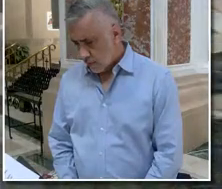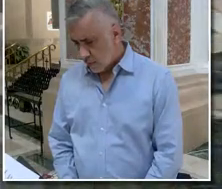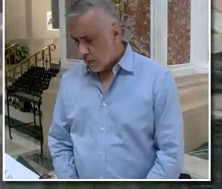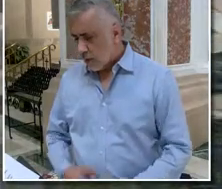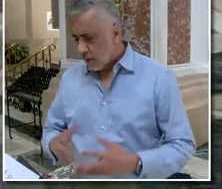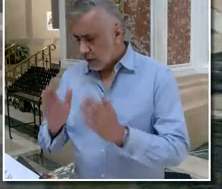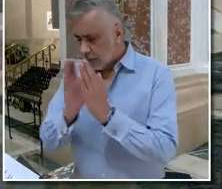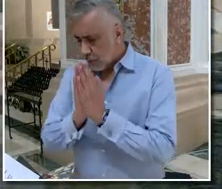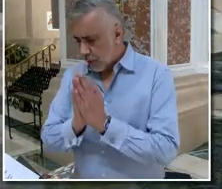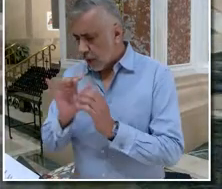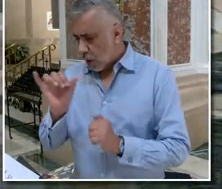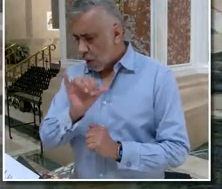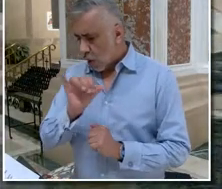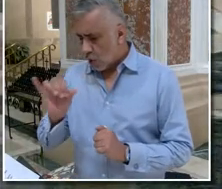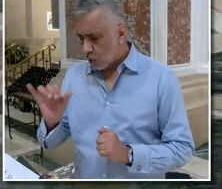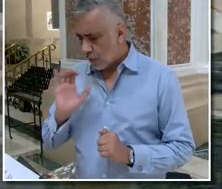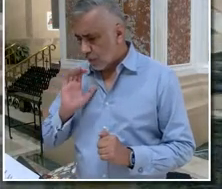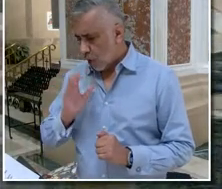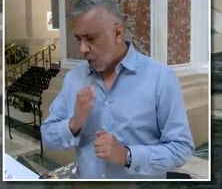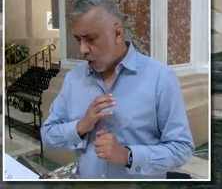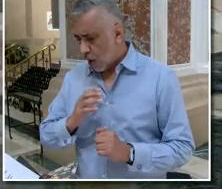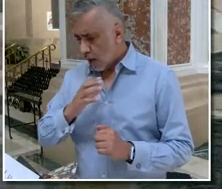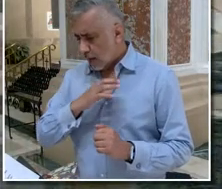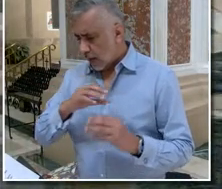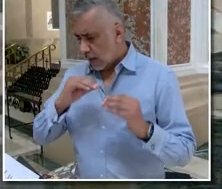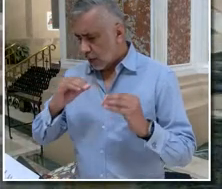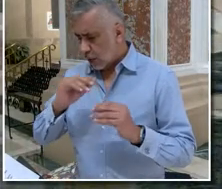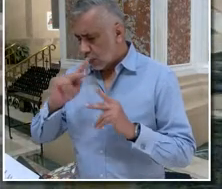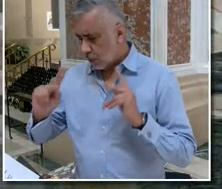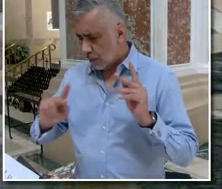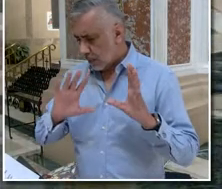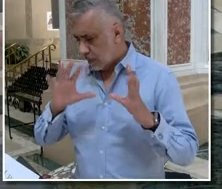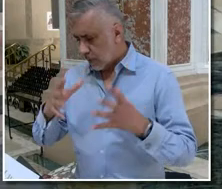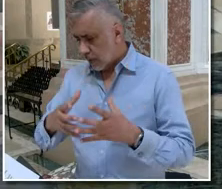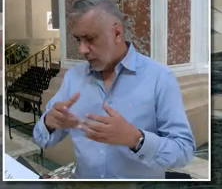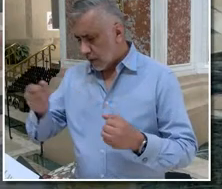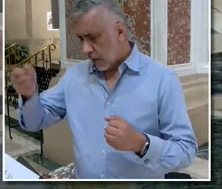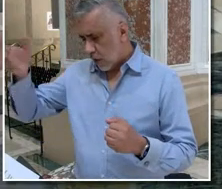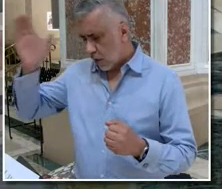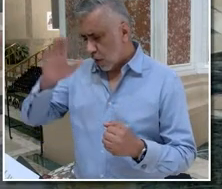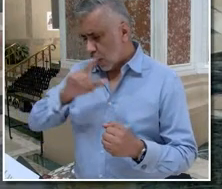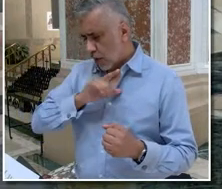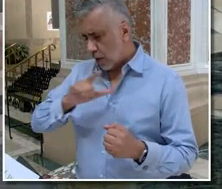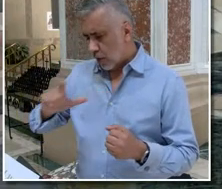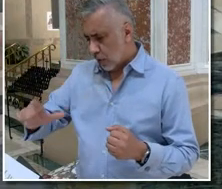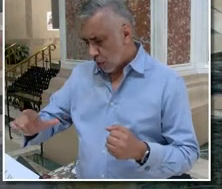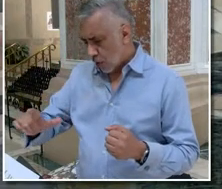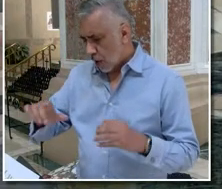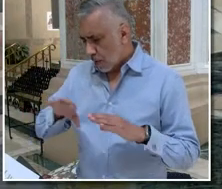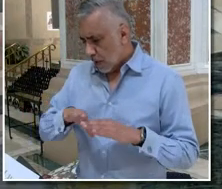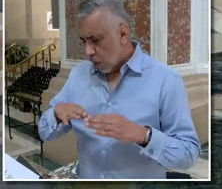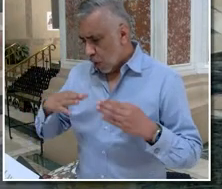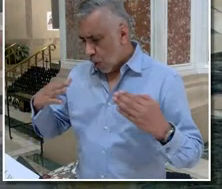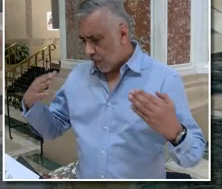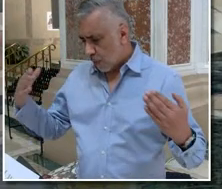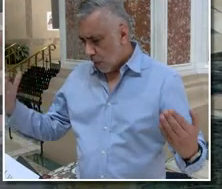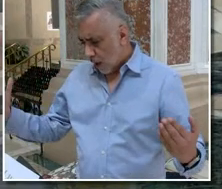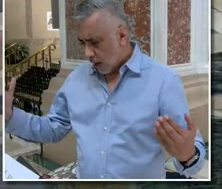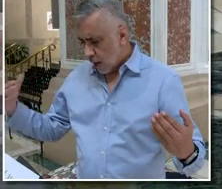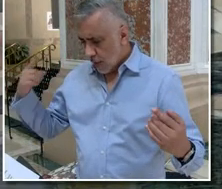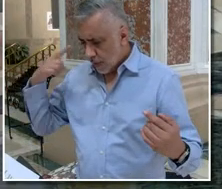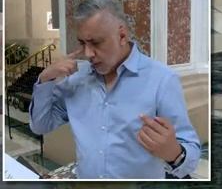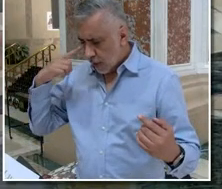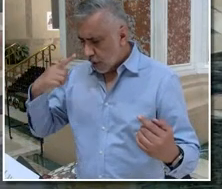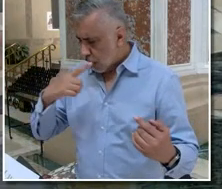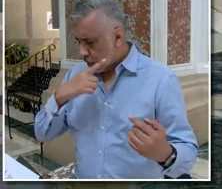Let us pray also for our catechumens, that our God and Lord may open wide the ears